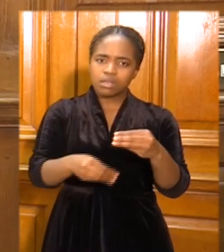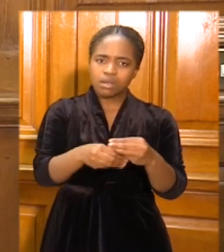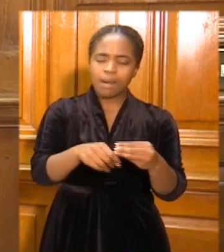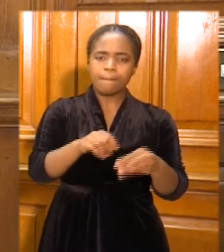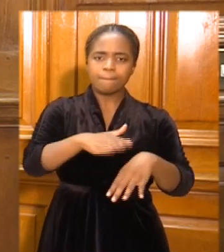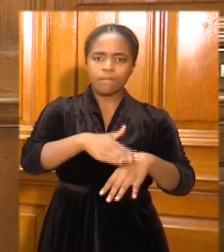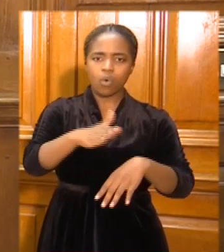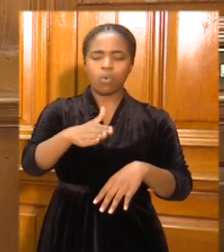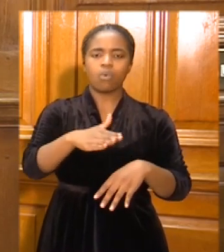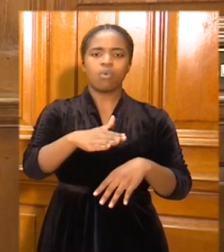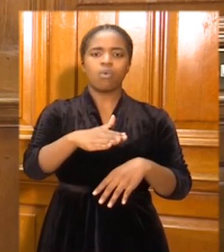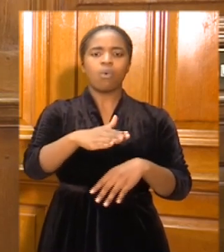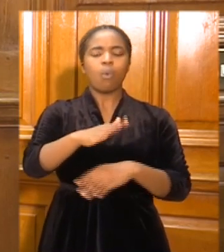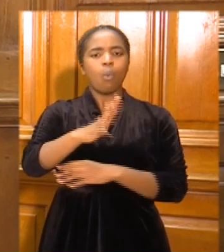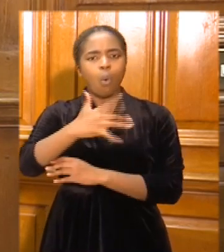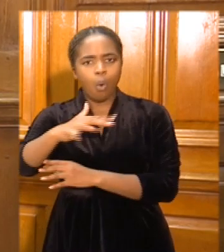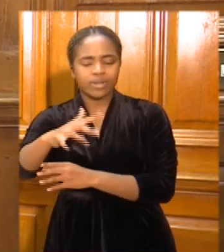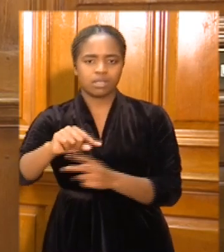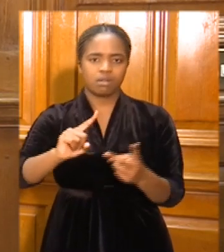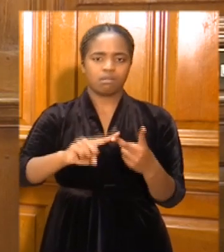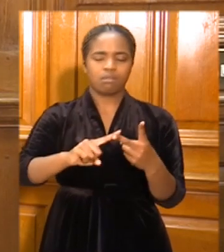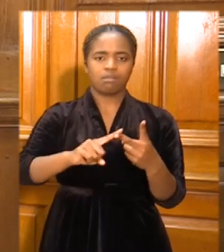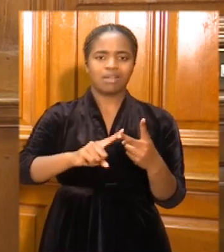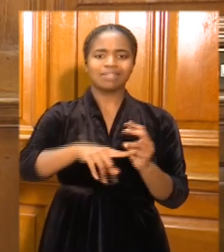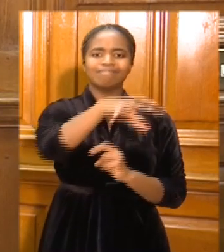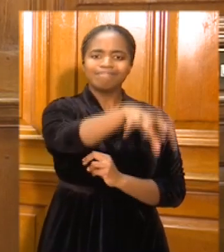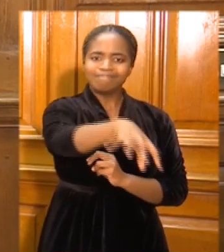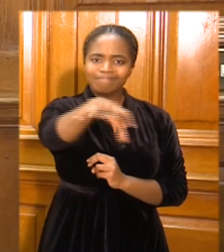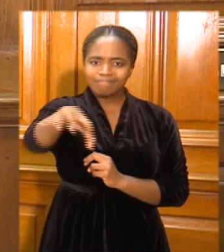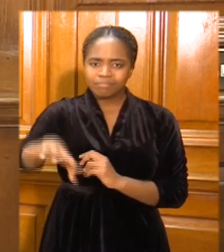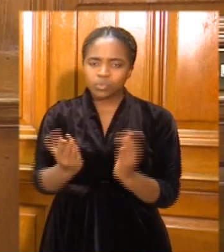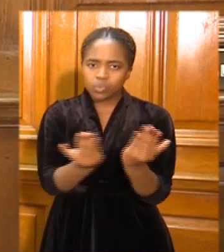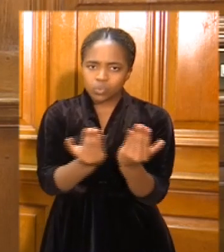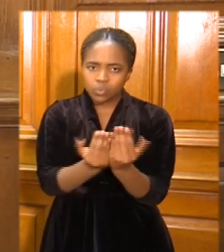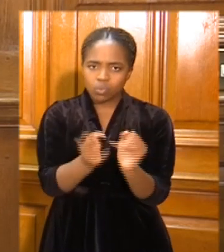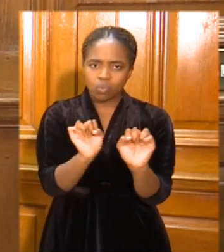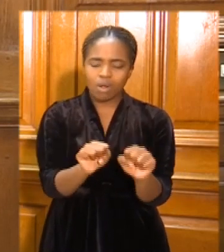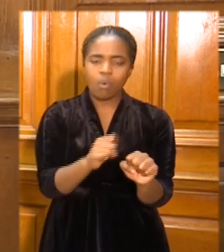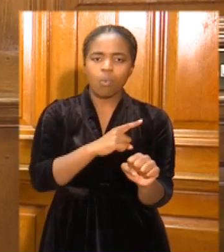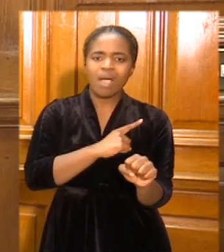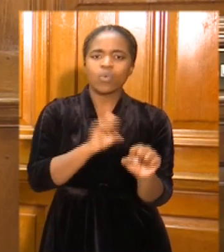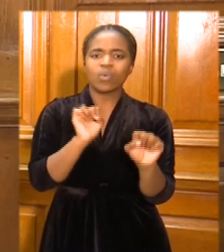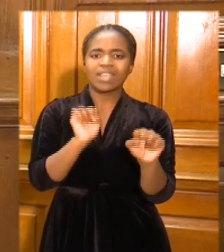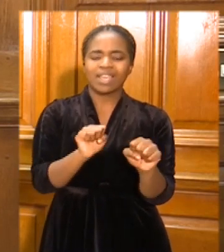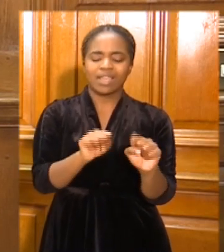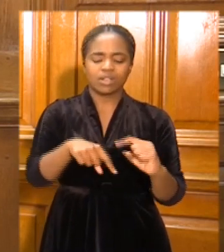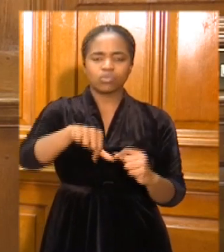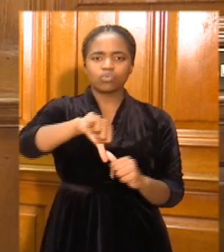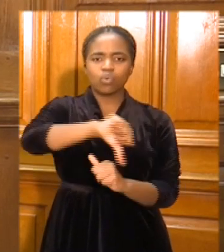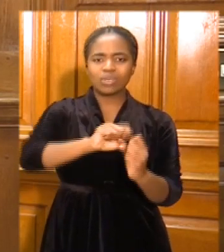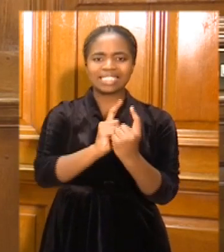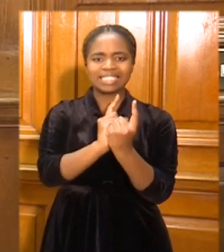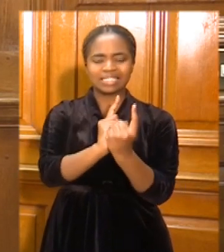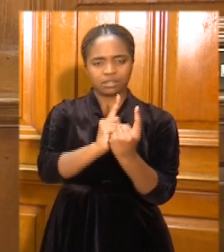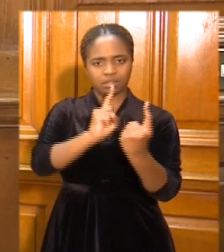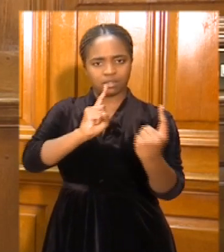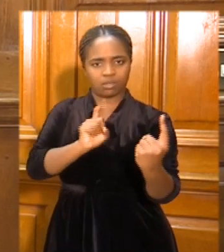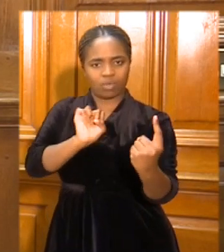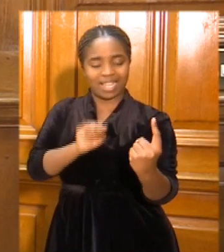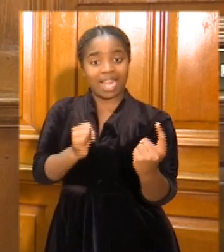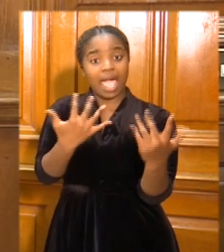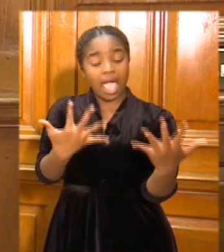and sanitation infrastructure are being put in place to enable social distancing,